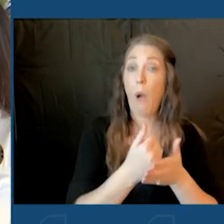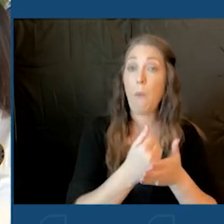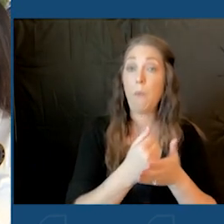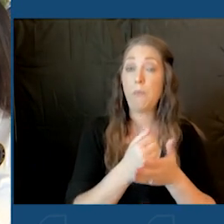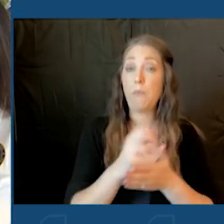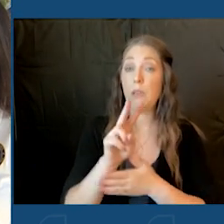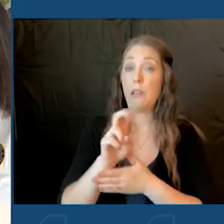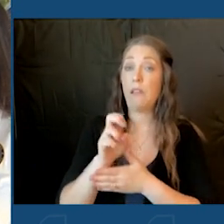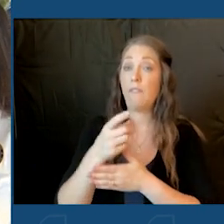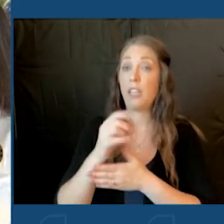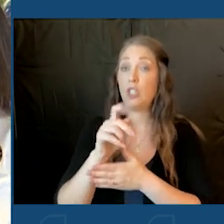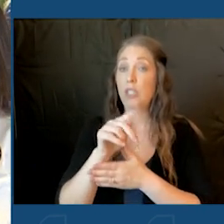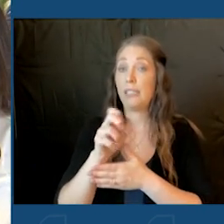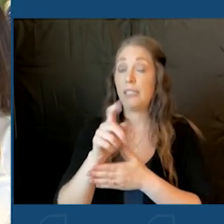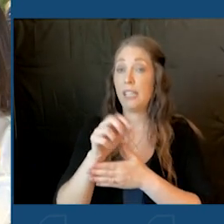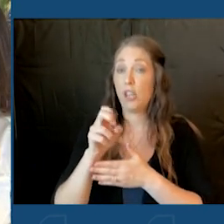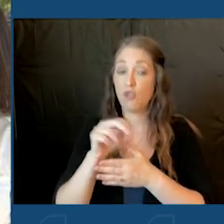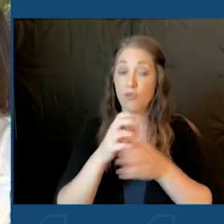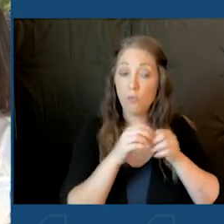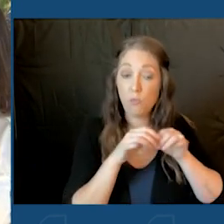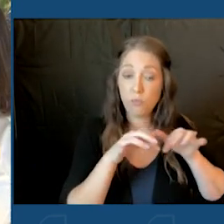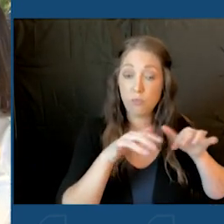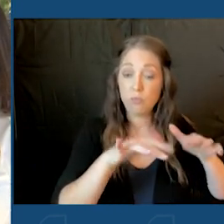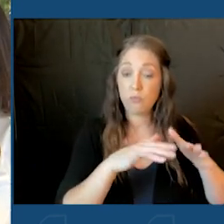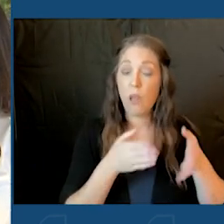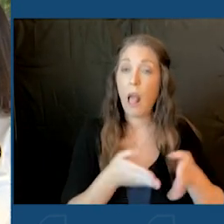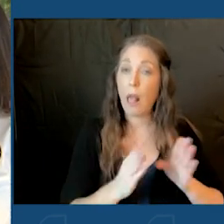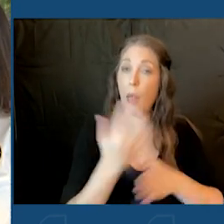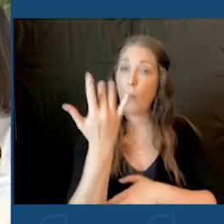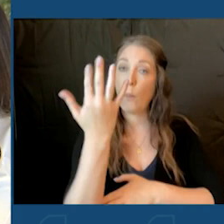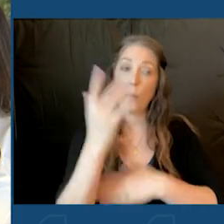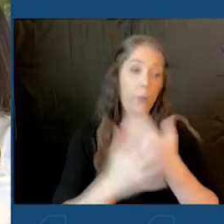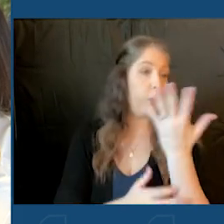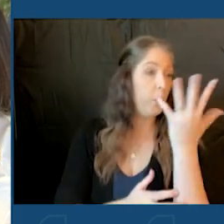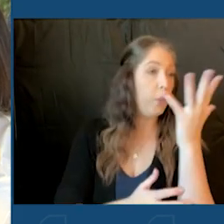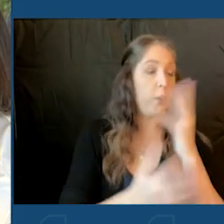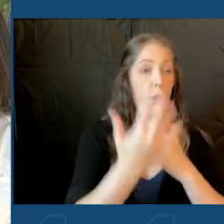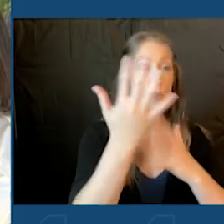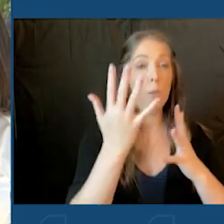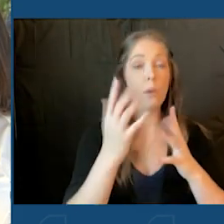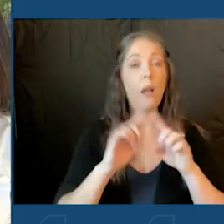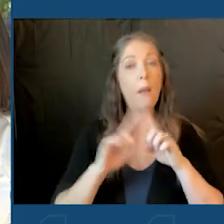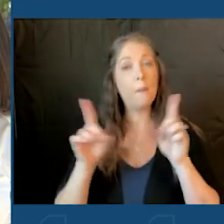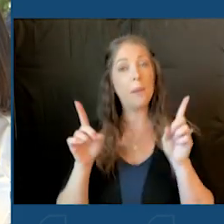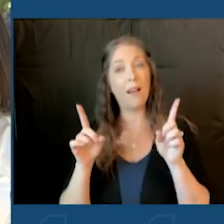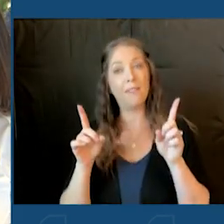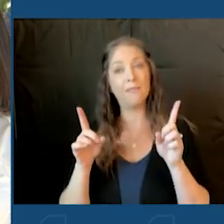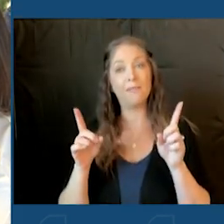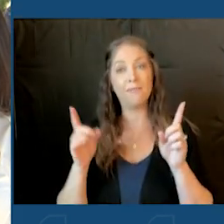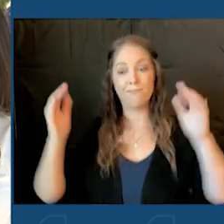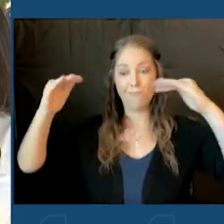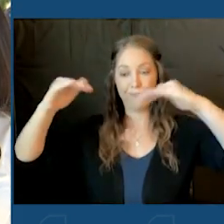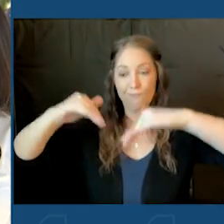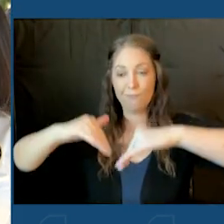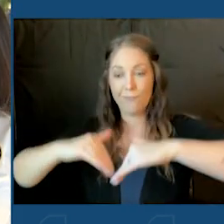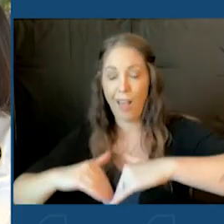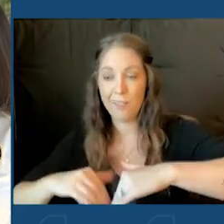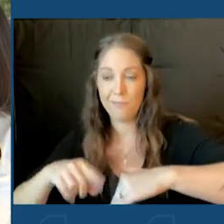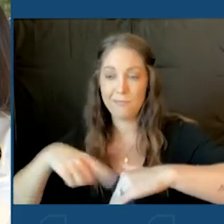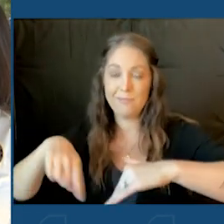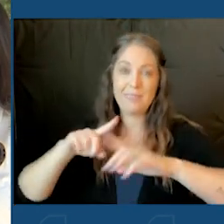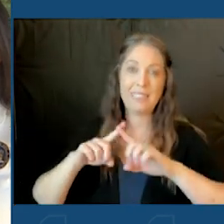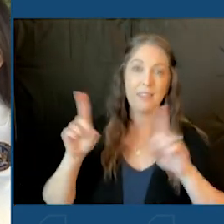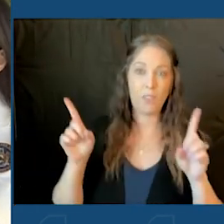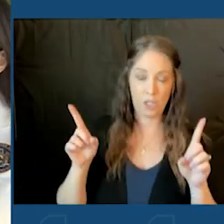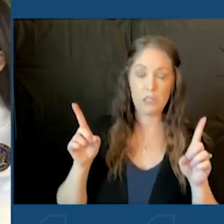over time by allowing these trees to grow. It's a different situation, though, when you have villages in the valleys. And that's how New York